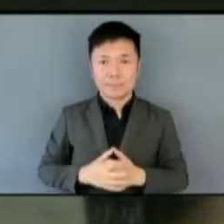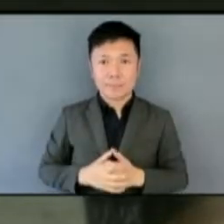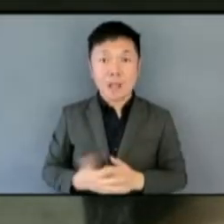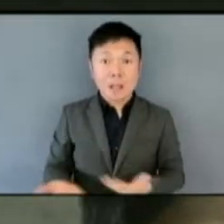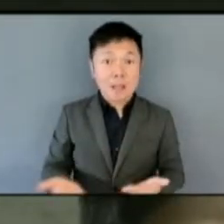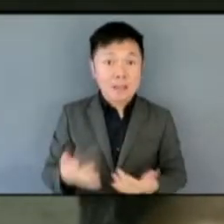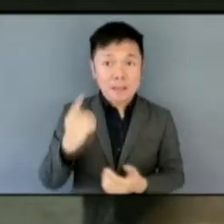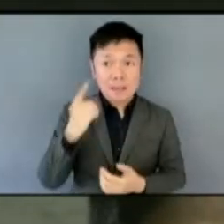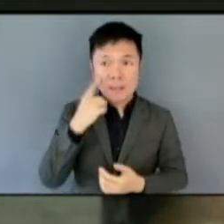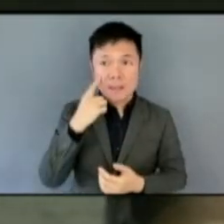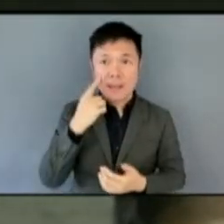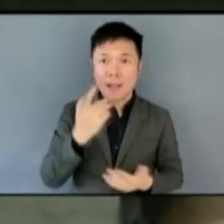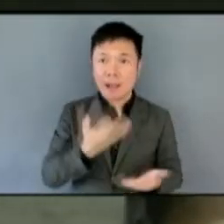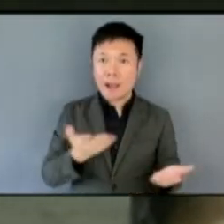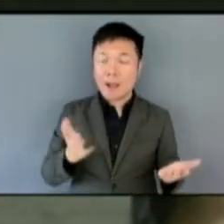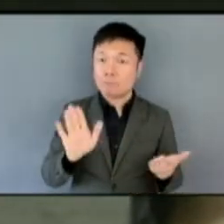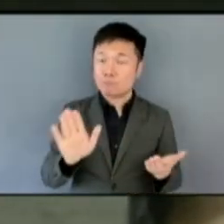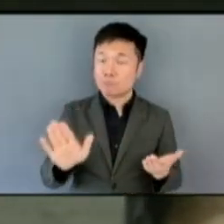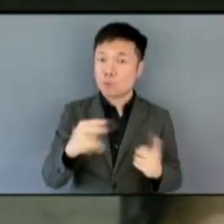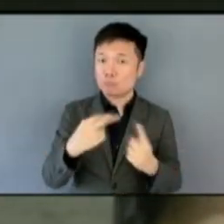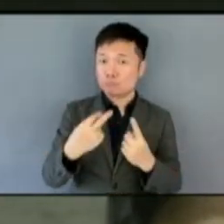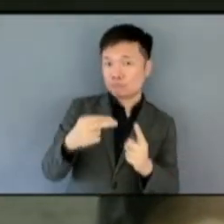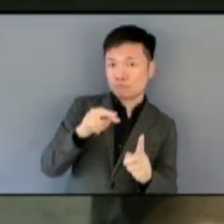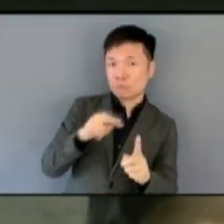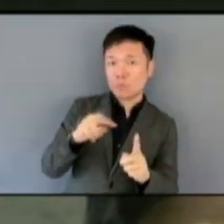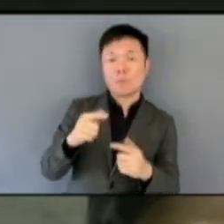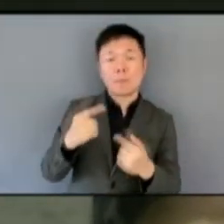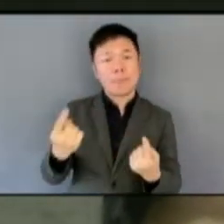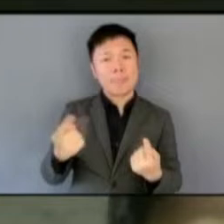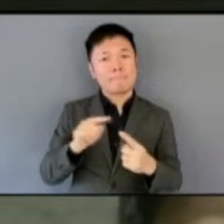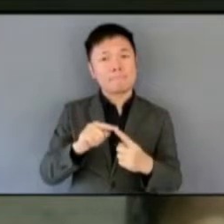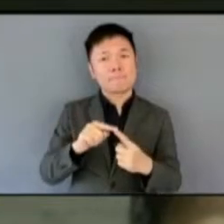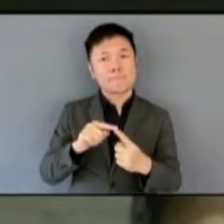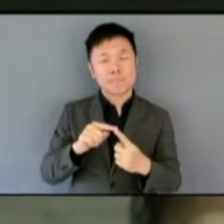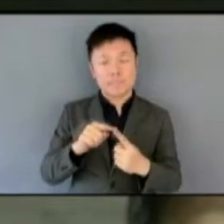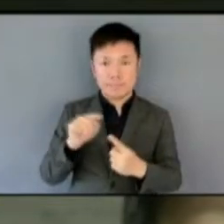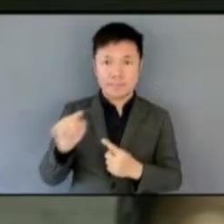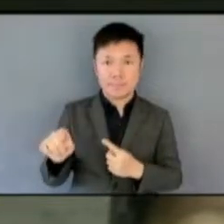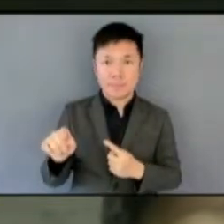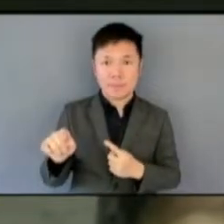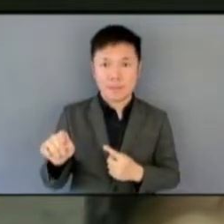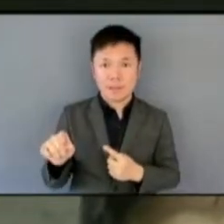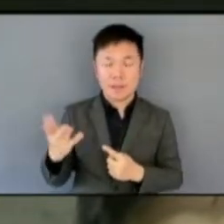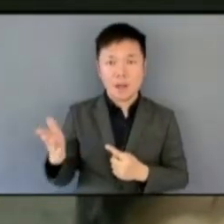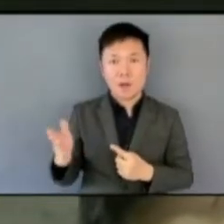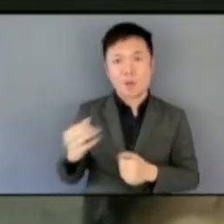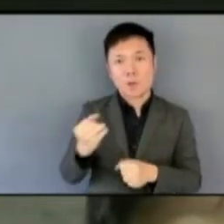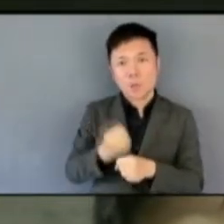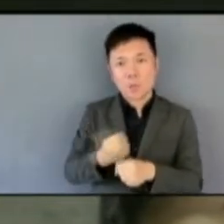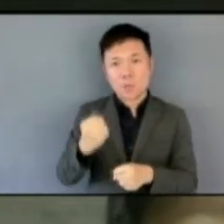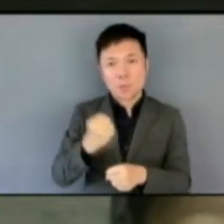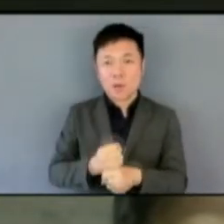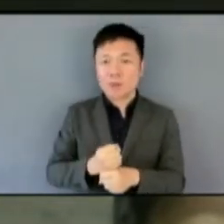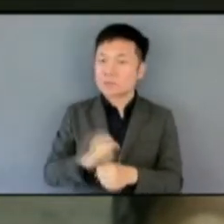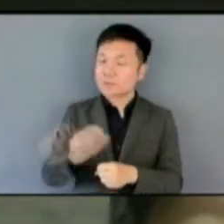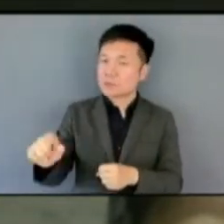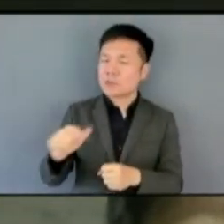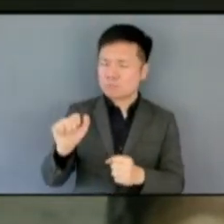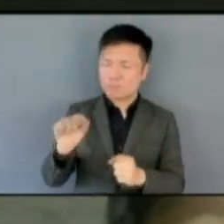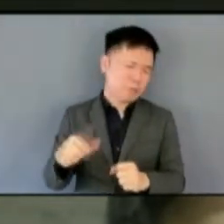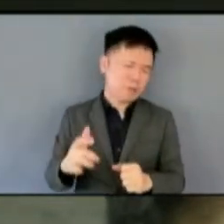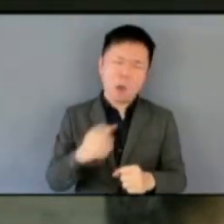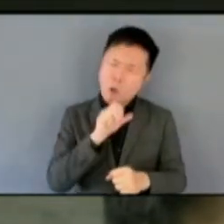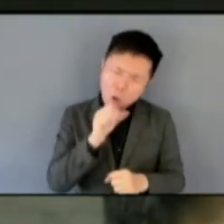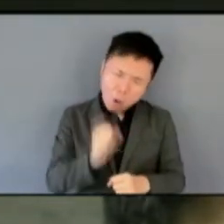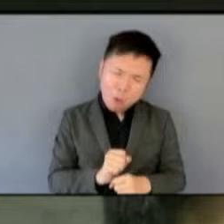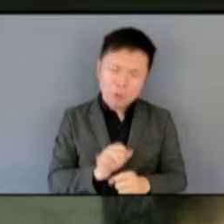can also build our society wherein older workers, all workers will be able to enjoy their retirement?